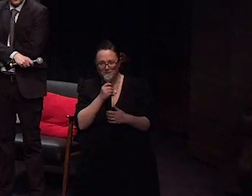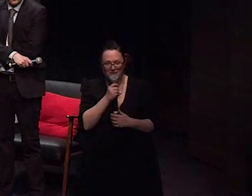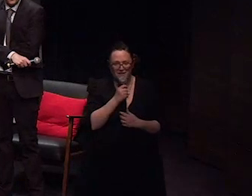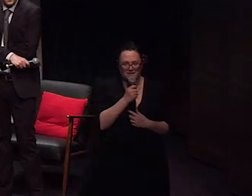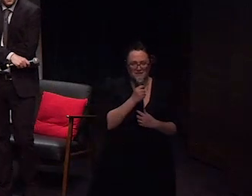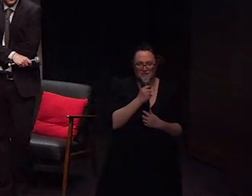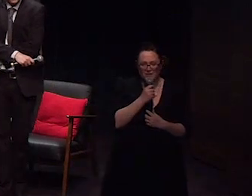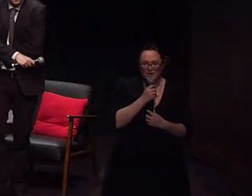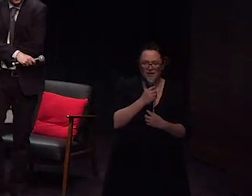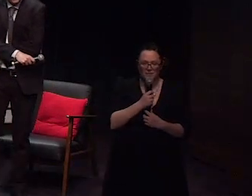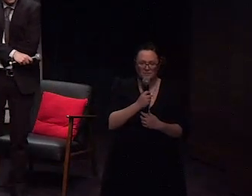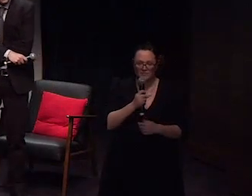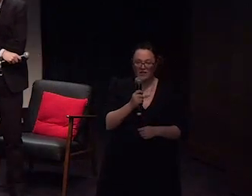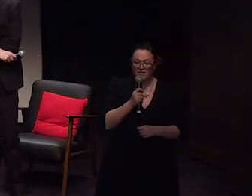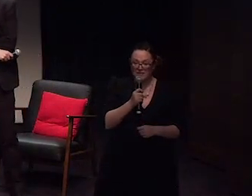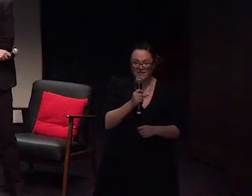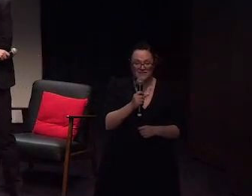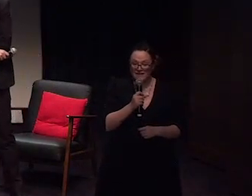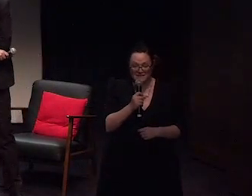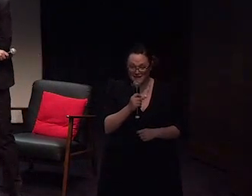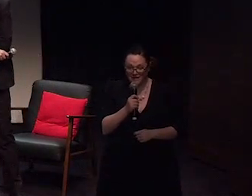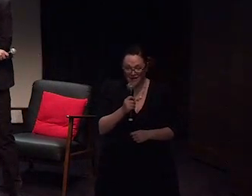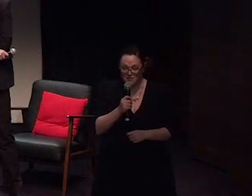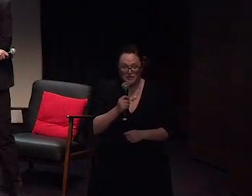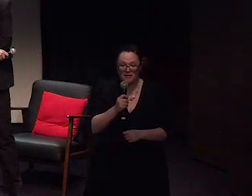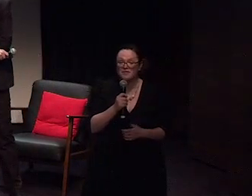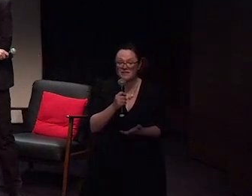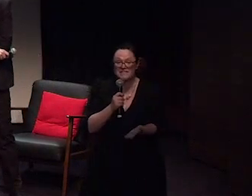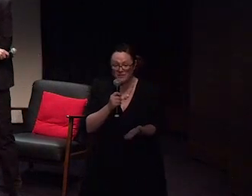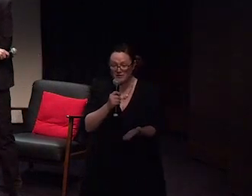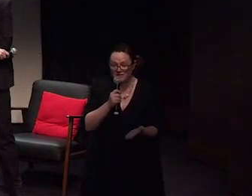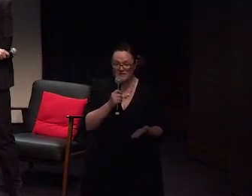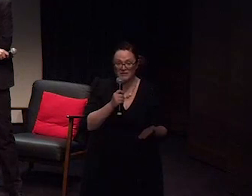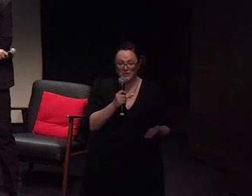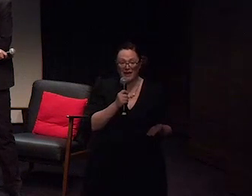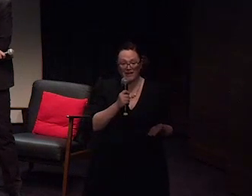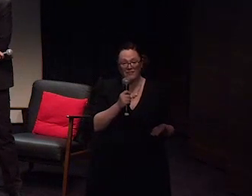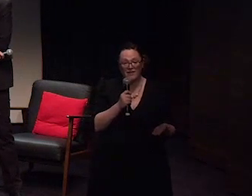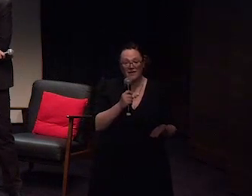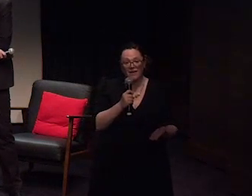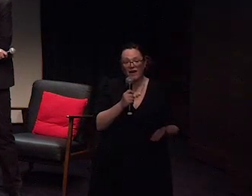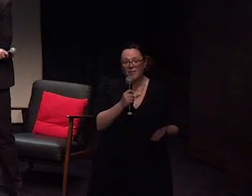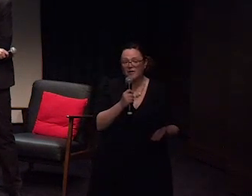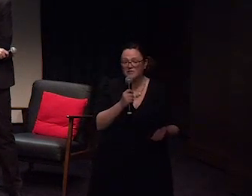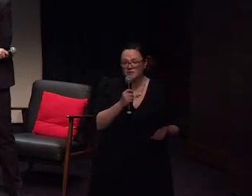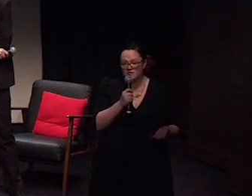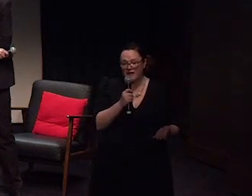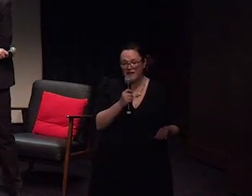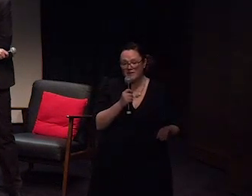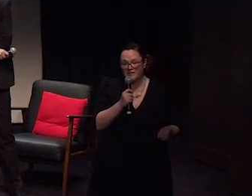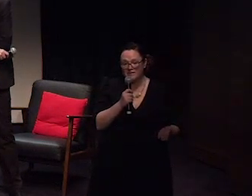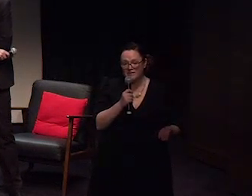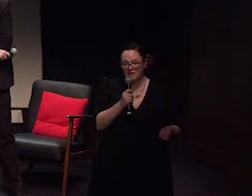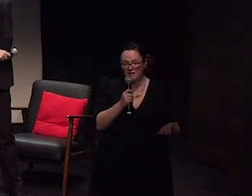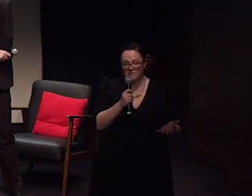Hello. So I found this fascinating, talking about the video uses that you have. And I'm just wondering how